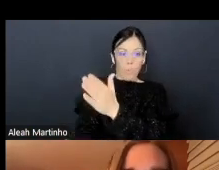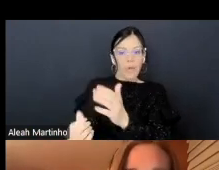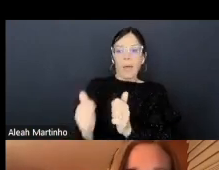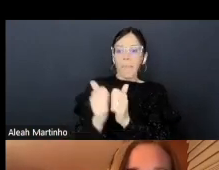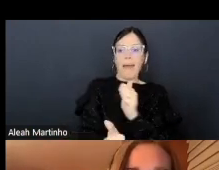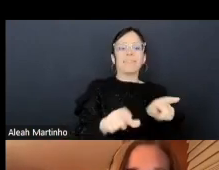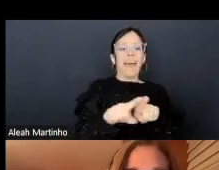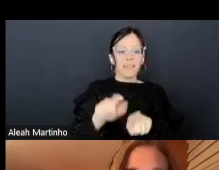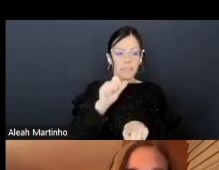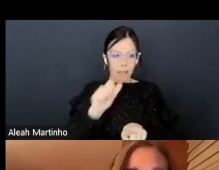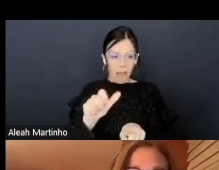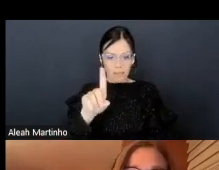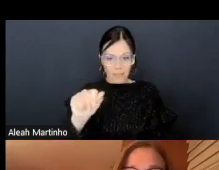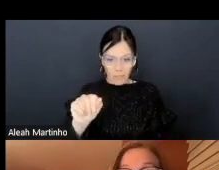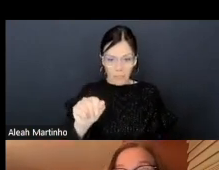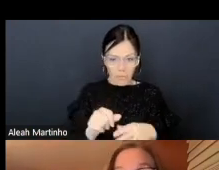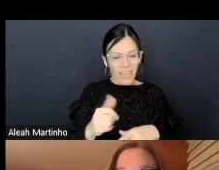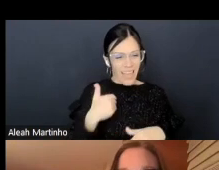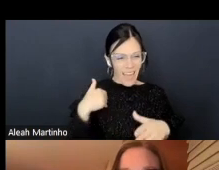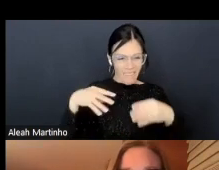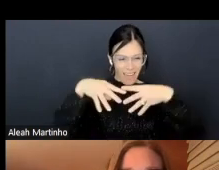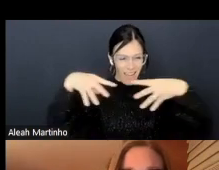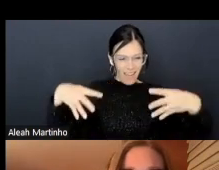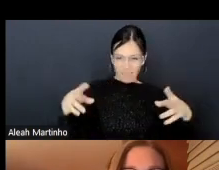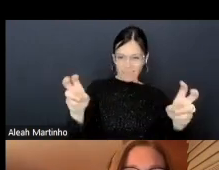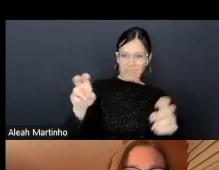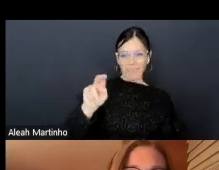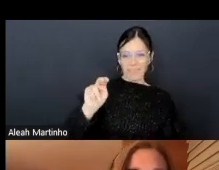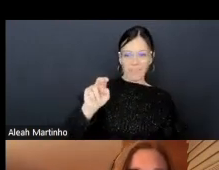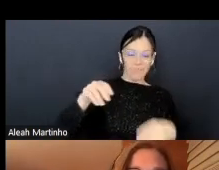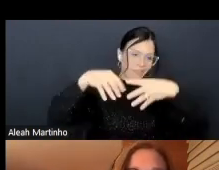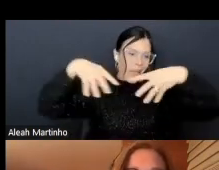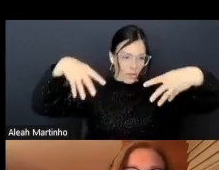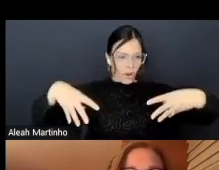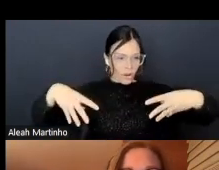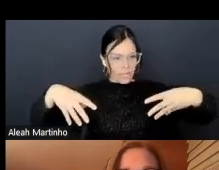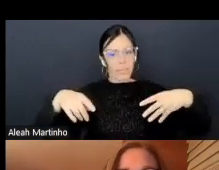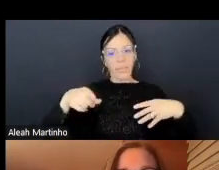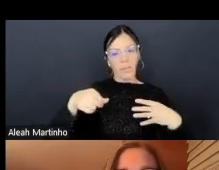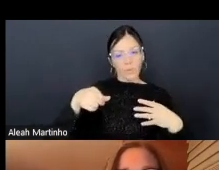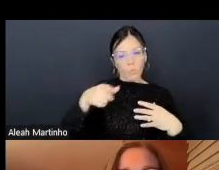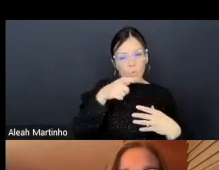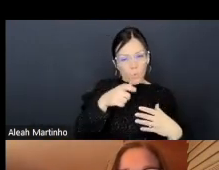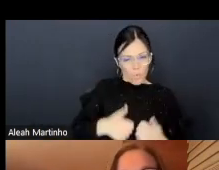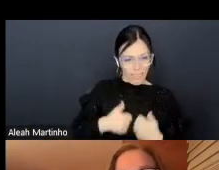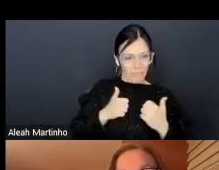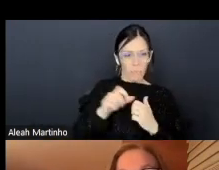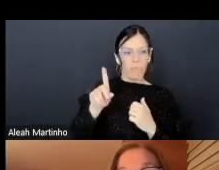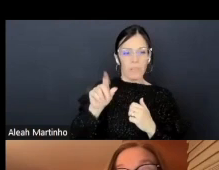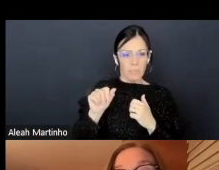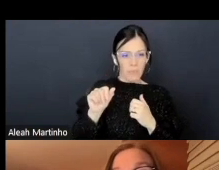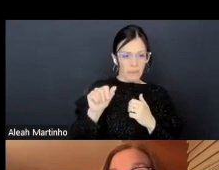disability i think at the top of this hierarchy are those who live with disability but who